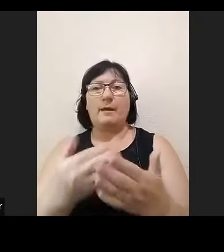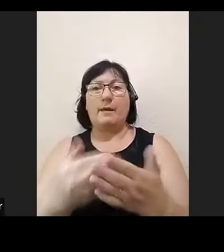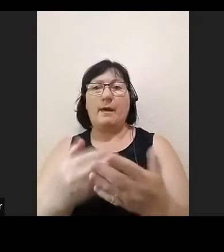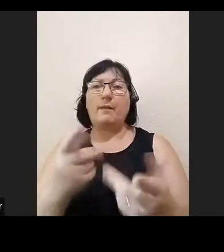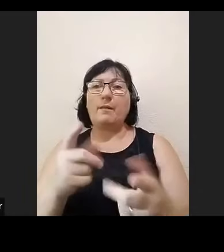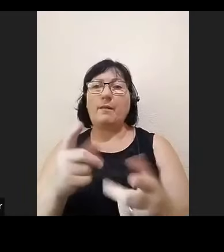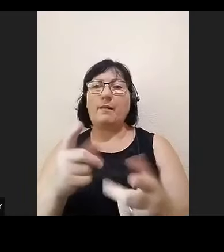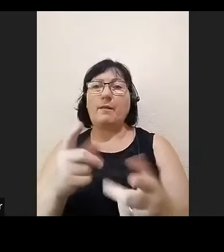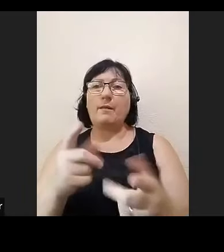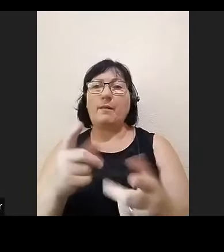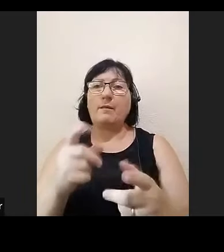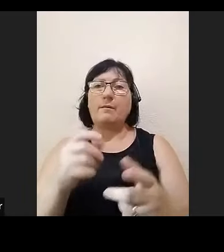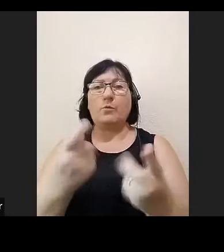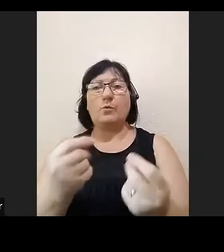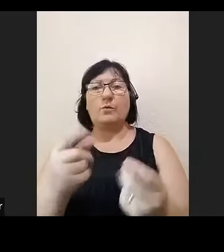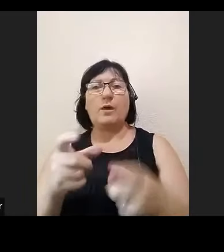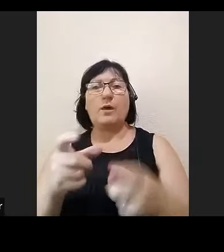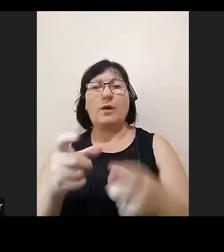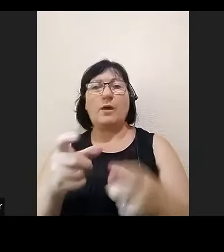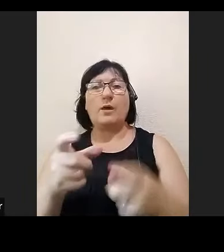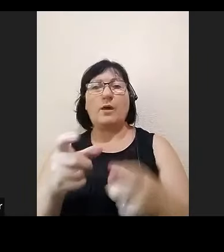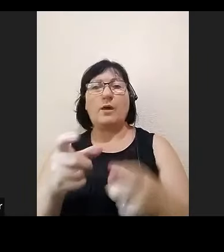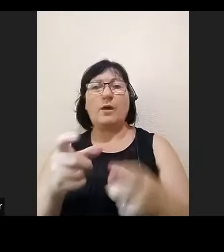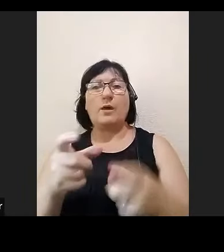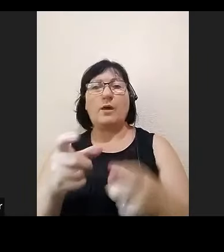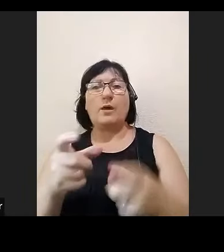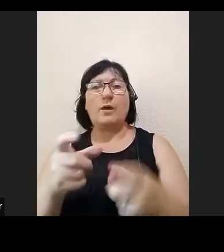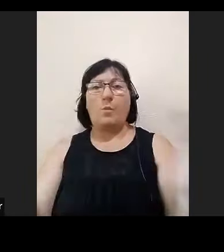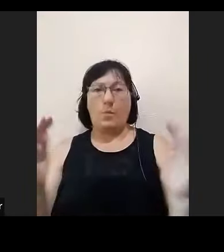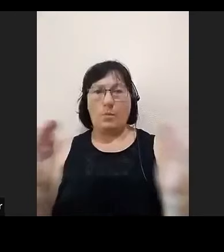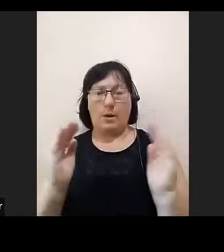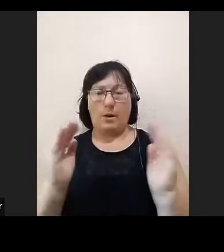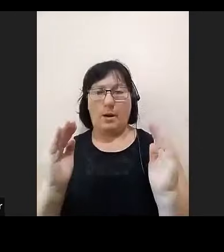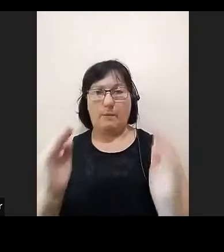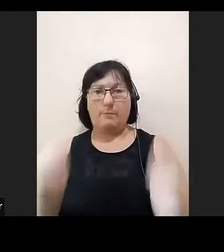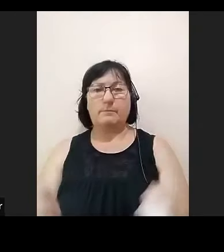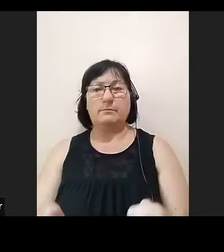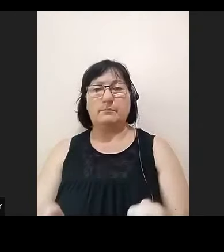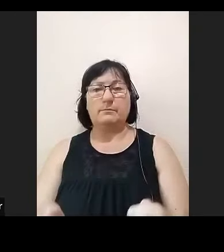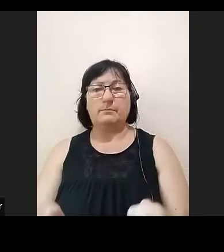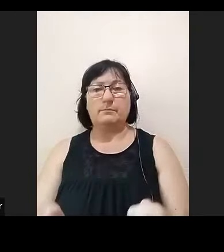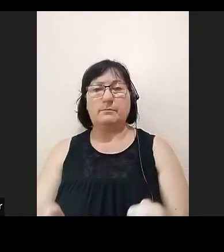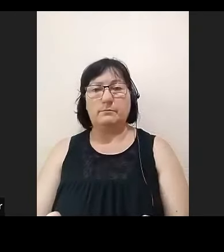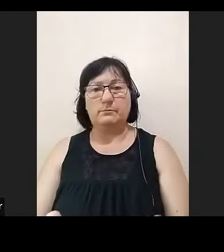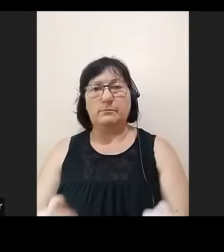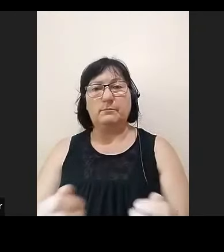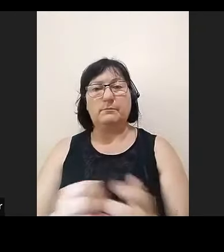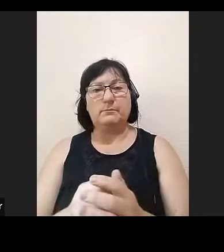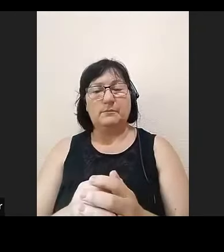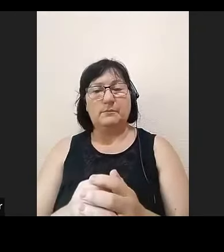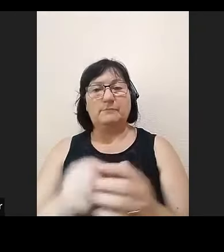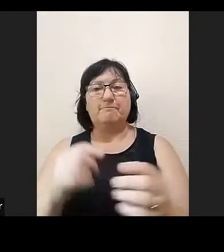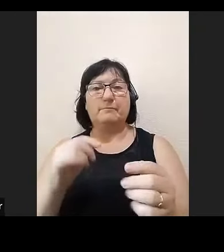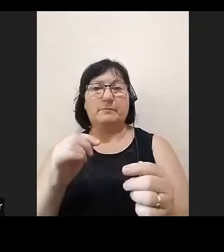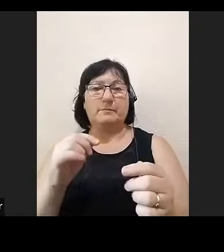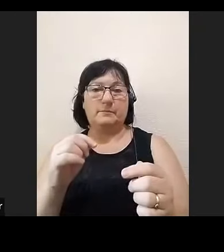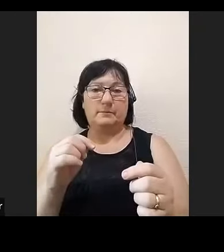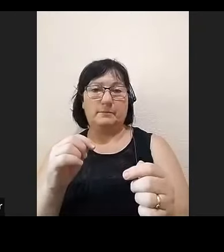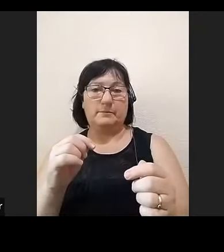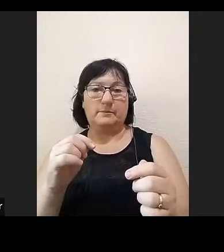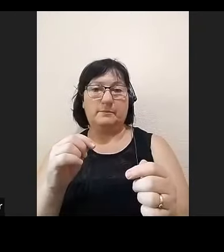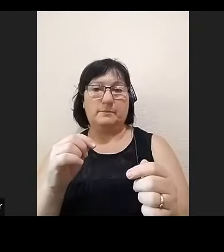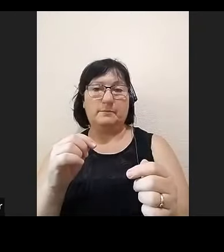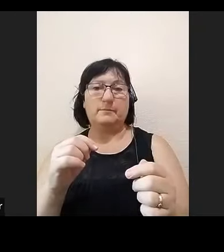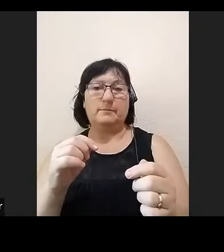However, as our program matures, complemented by more and more mutual recognition arrangements, I believe that